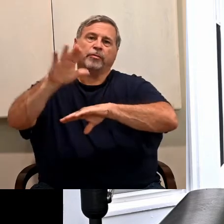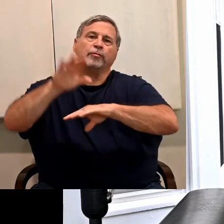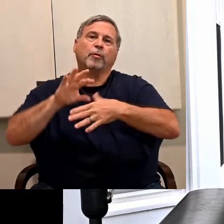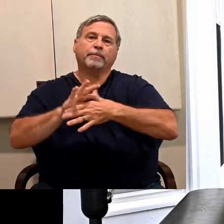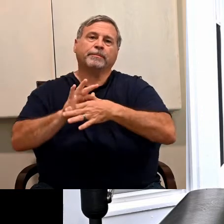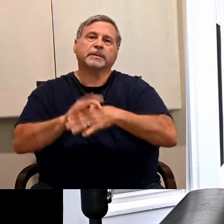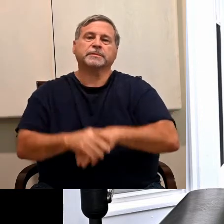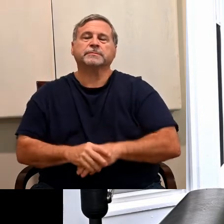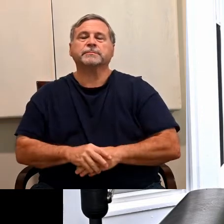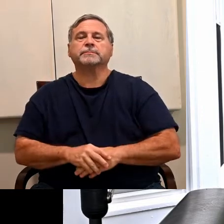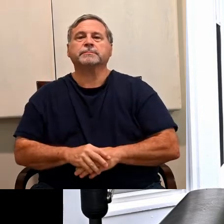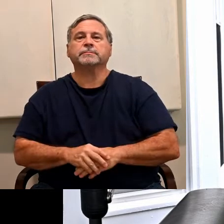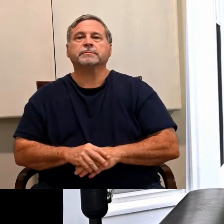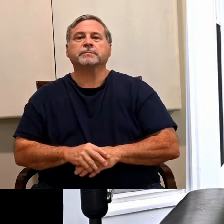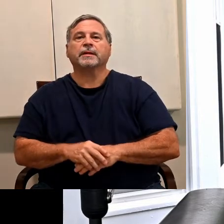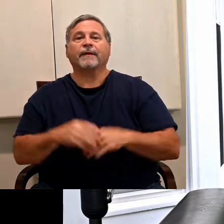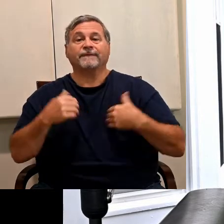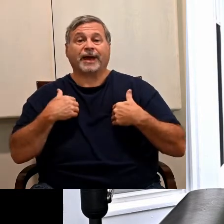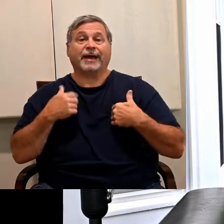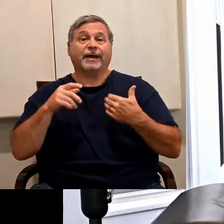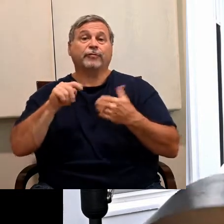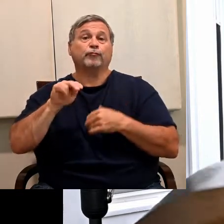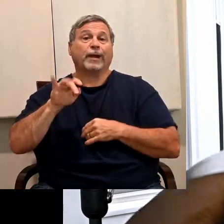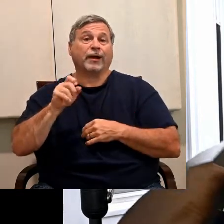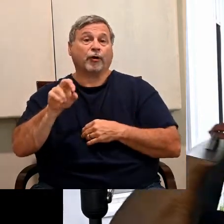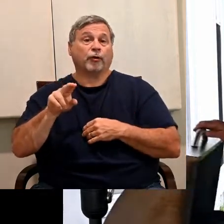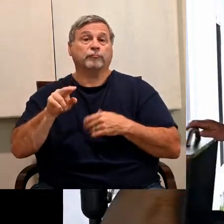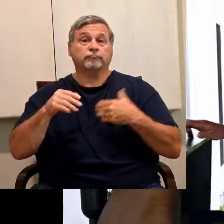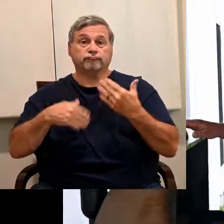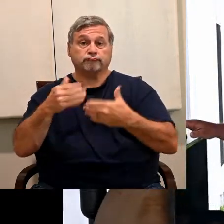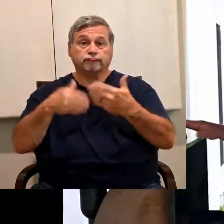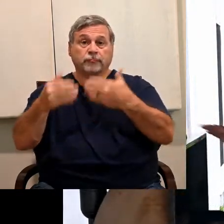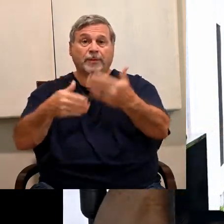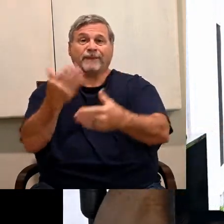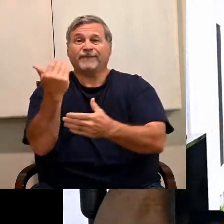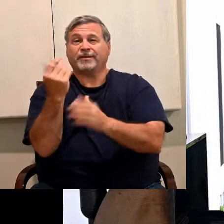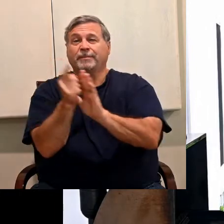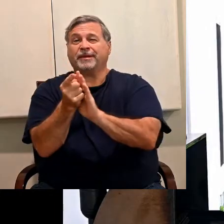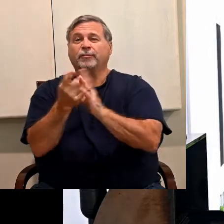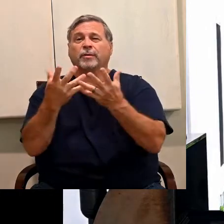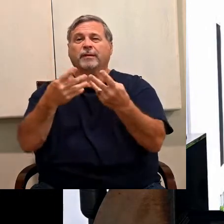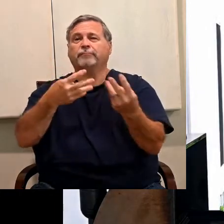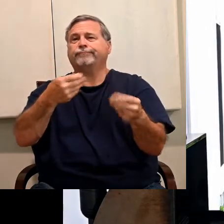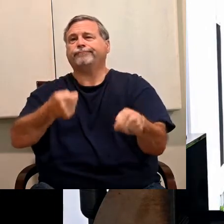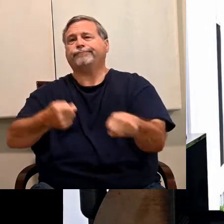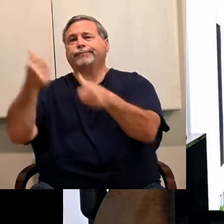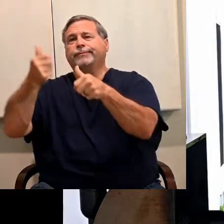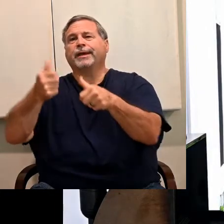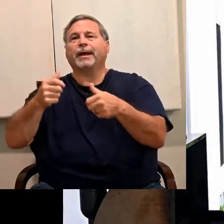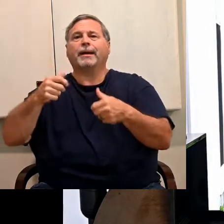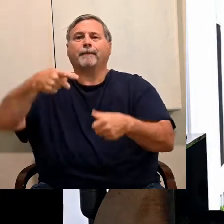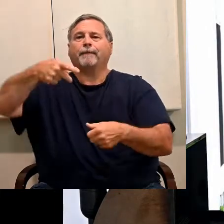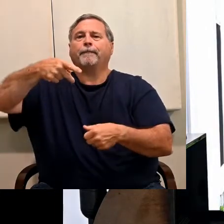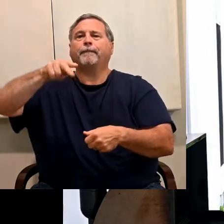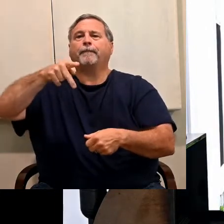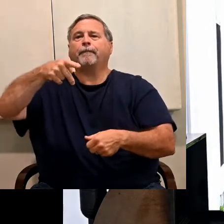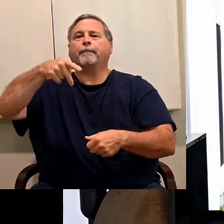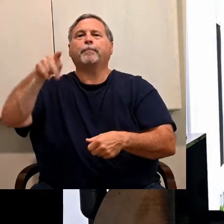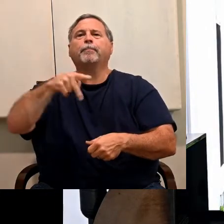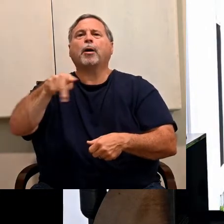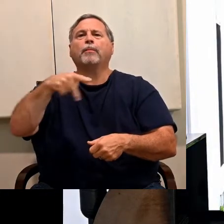that would be on your meat. We've had the Traeger on for about 15 minutes or so. You want to get rid of that